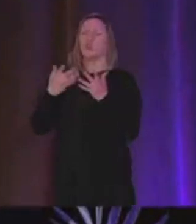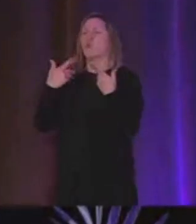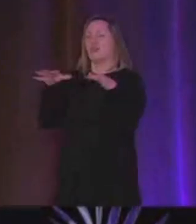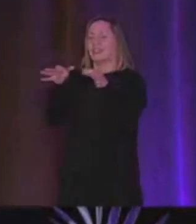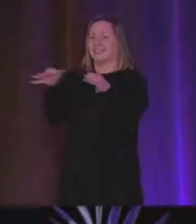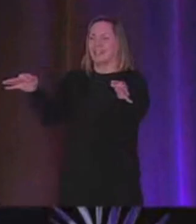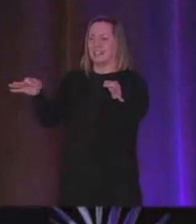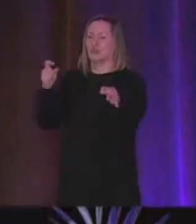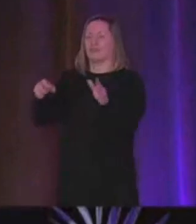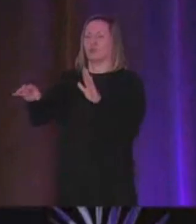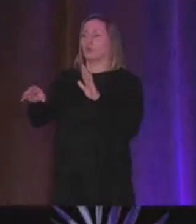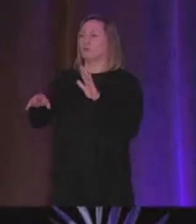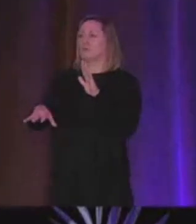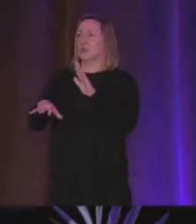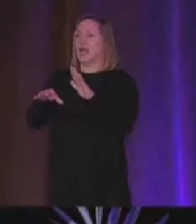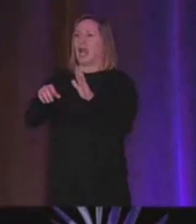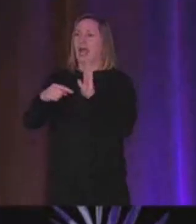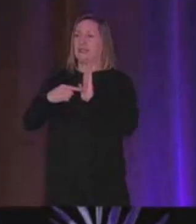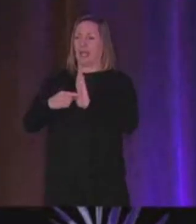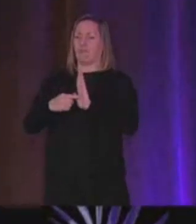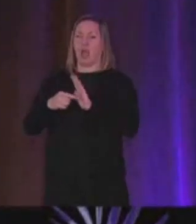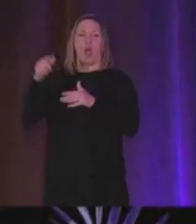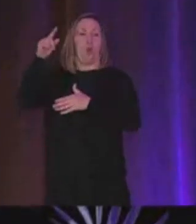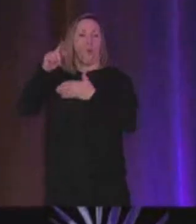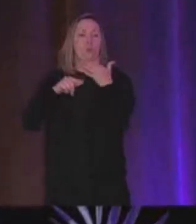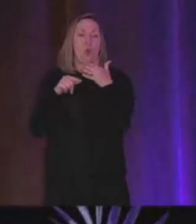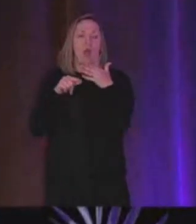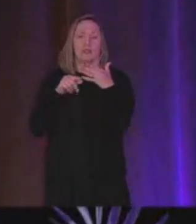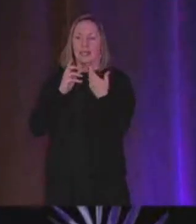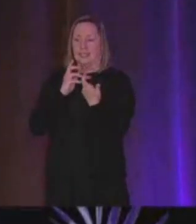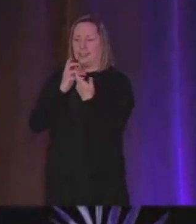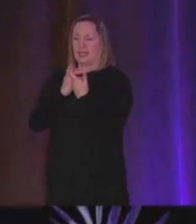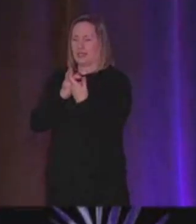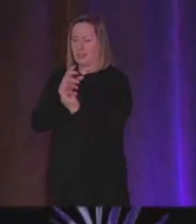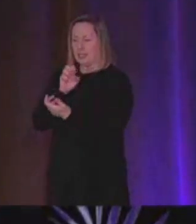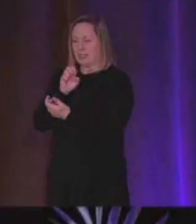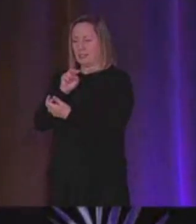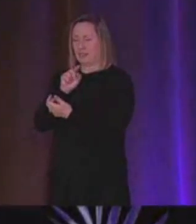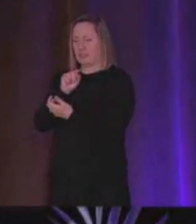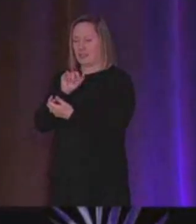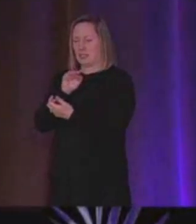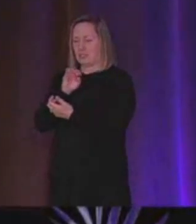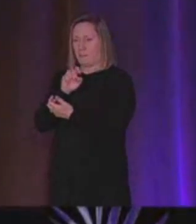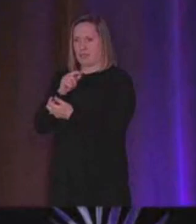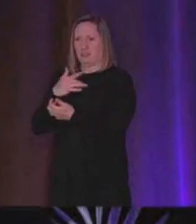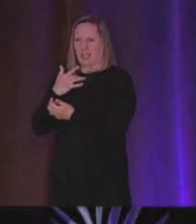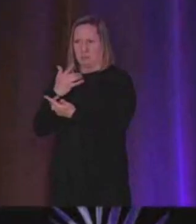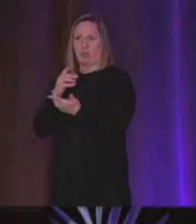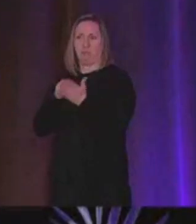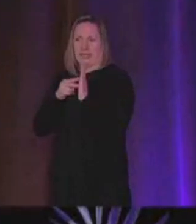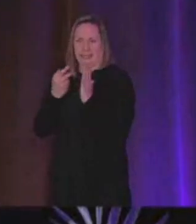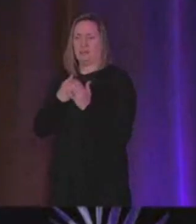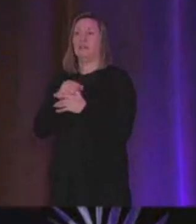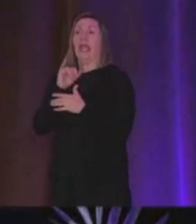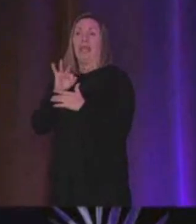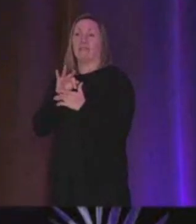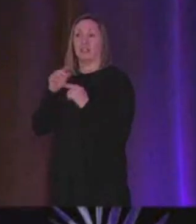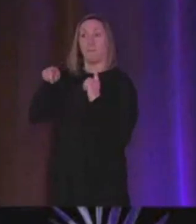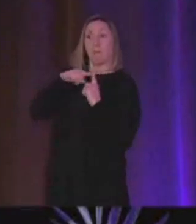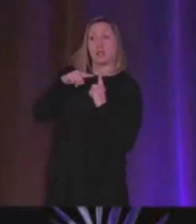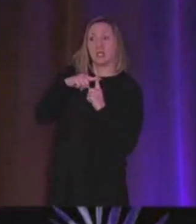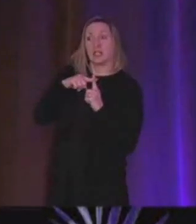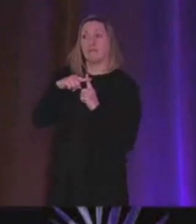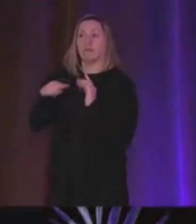to identify to what sentiment that sentence belongs to. What I meant by the sentiment is whether it's a positive,